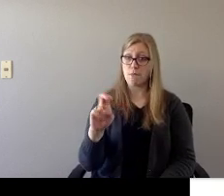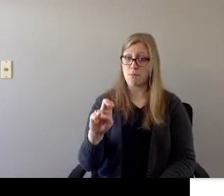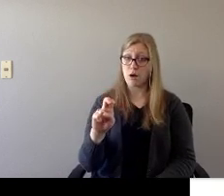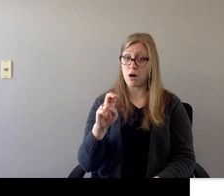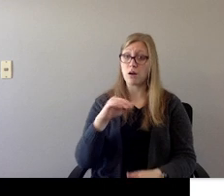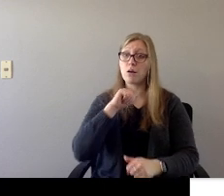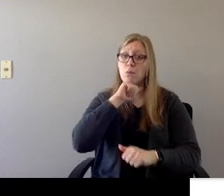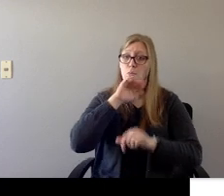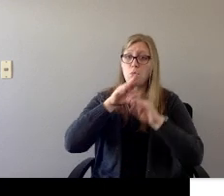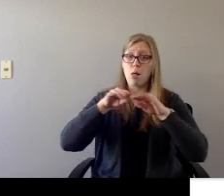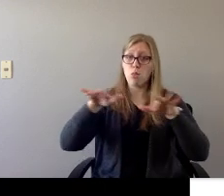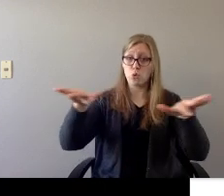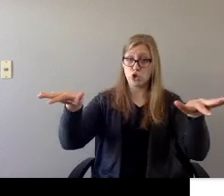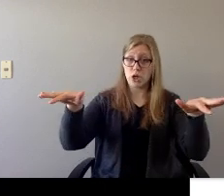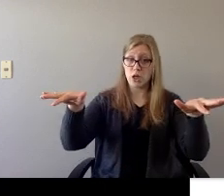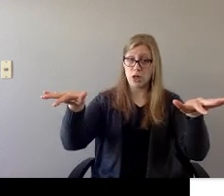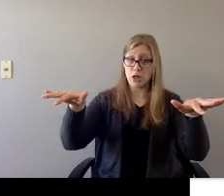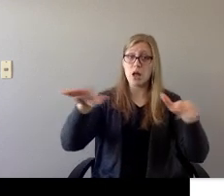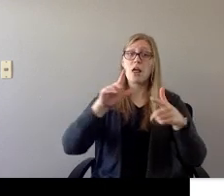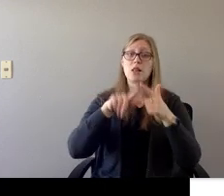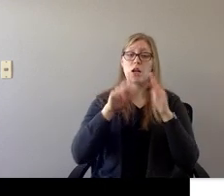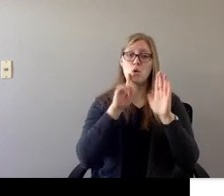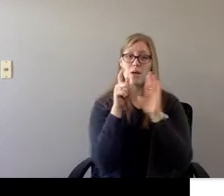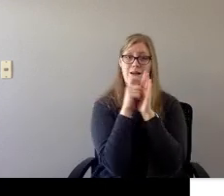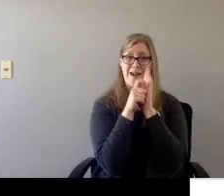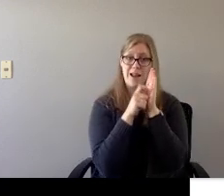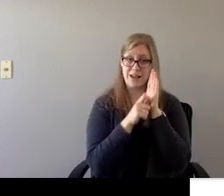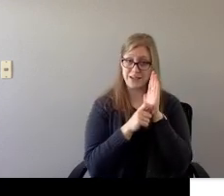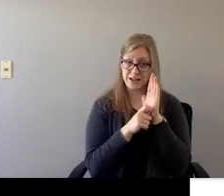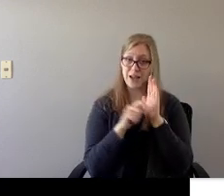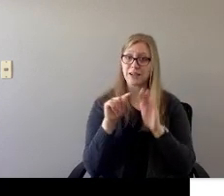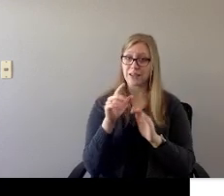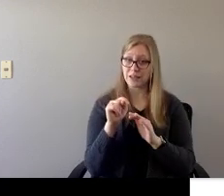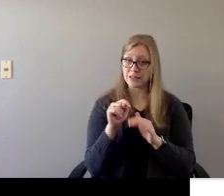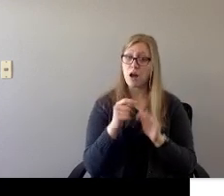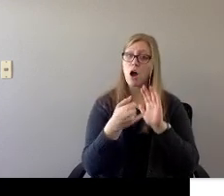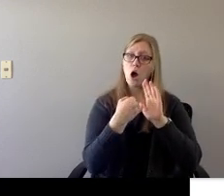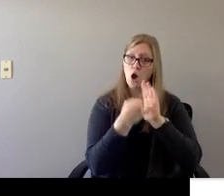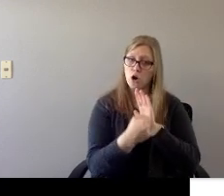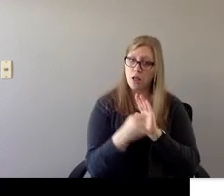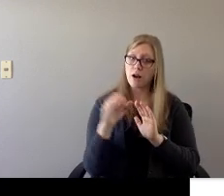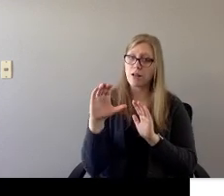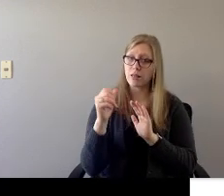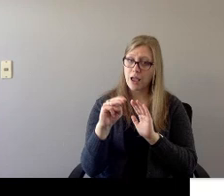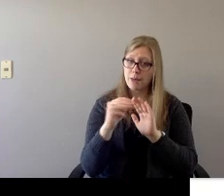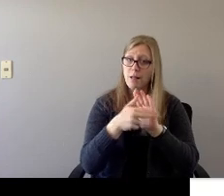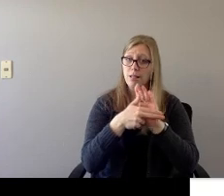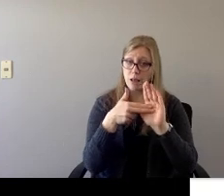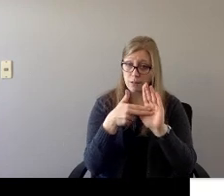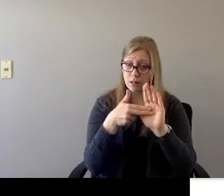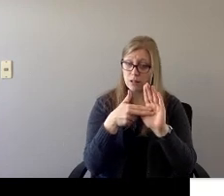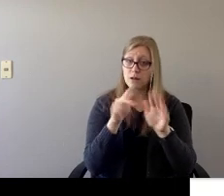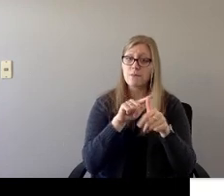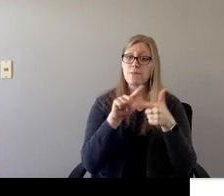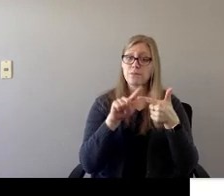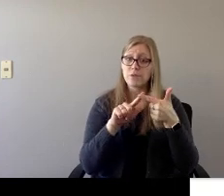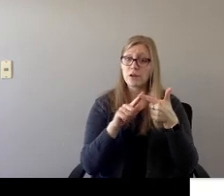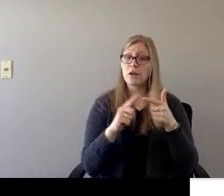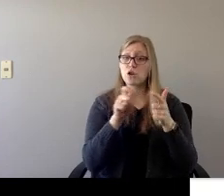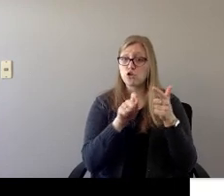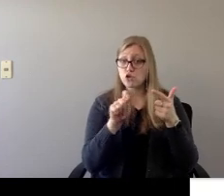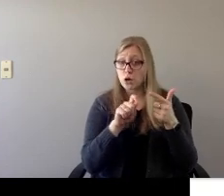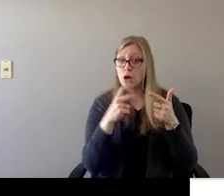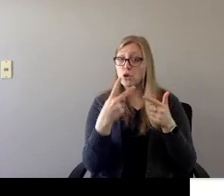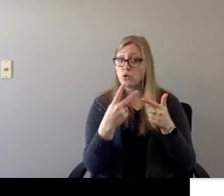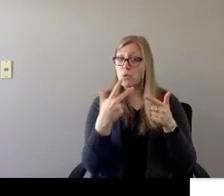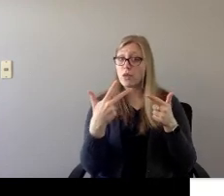annotate the text. You're going to underline the author's claim and label it as the claim. Circle 2 to 3 pieces of evidence used by